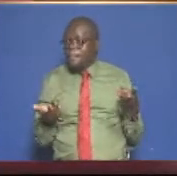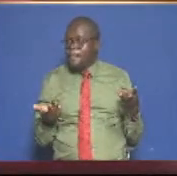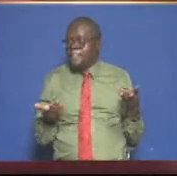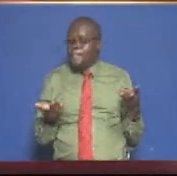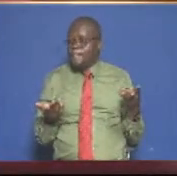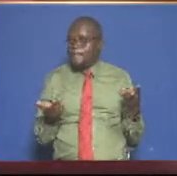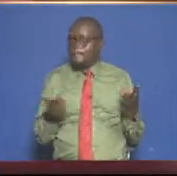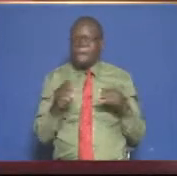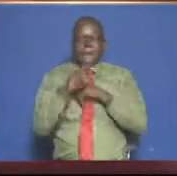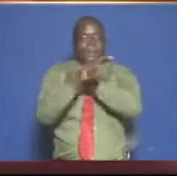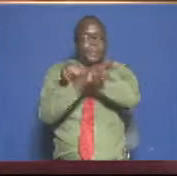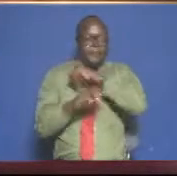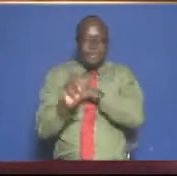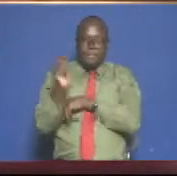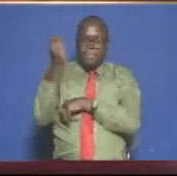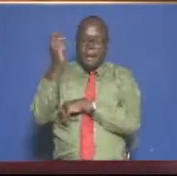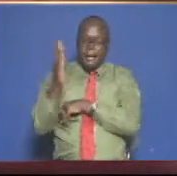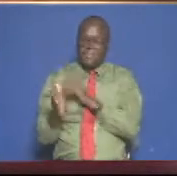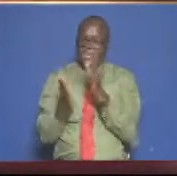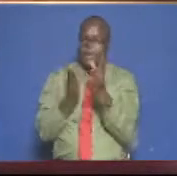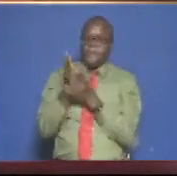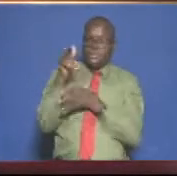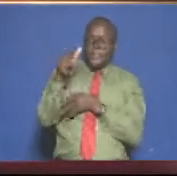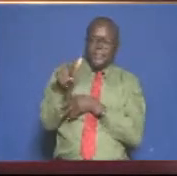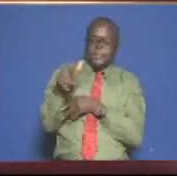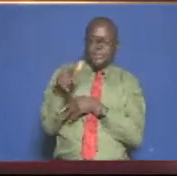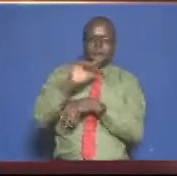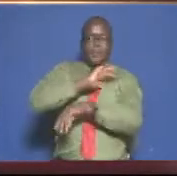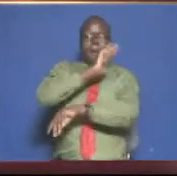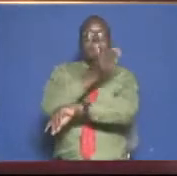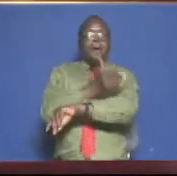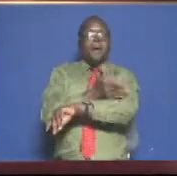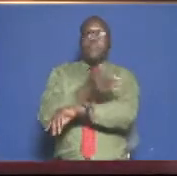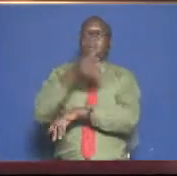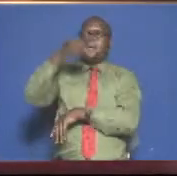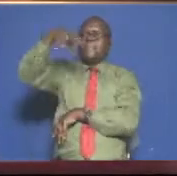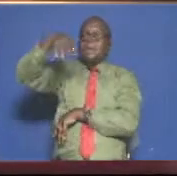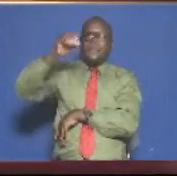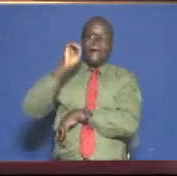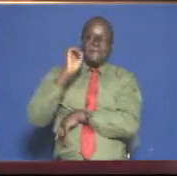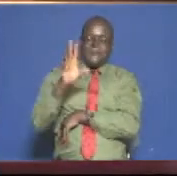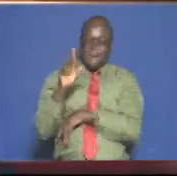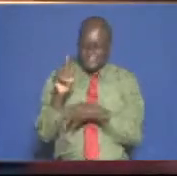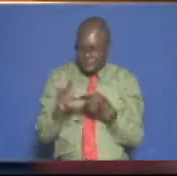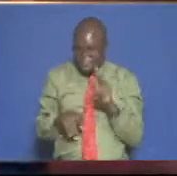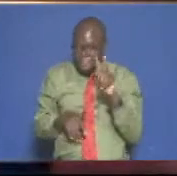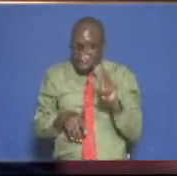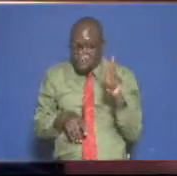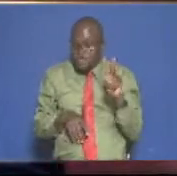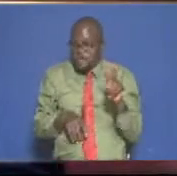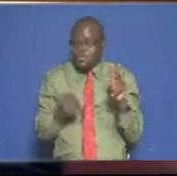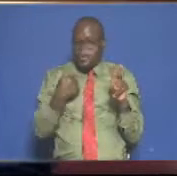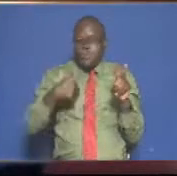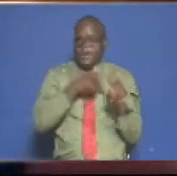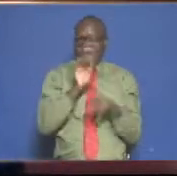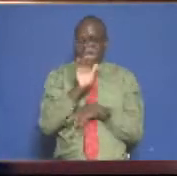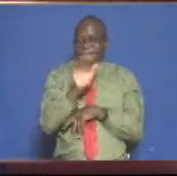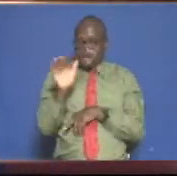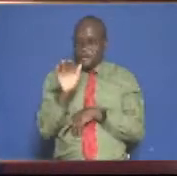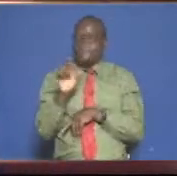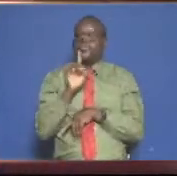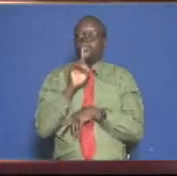Who are stealing from Kenyans through these exorbitant power prices? Two, Mr. Speaker, we really want to ask you to